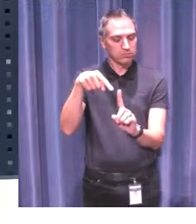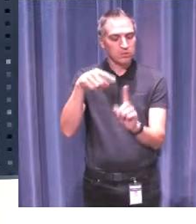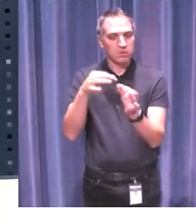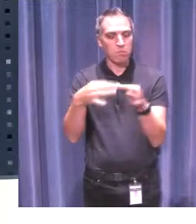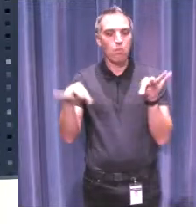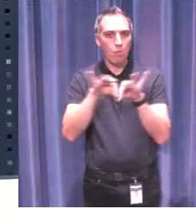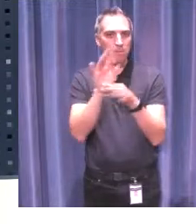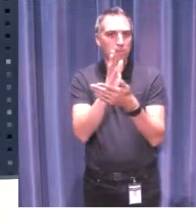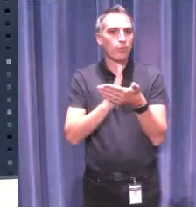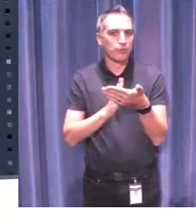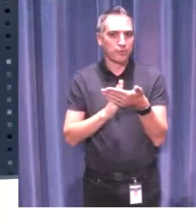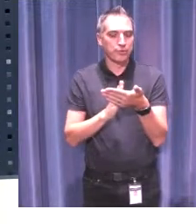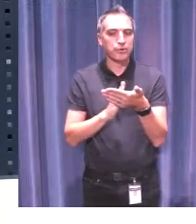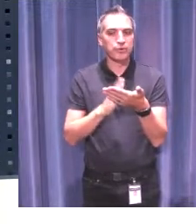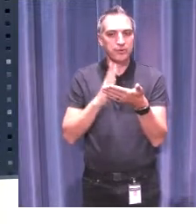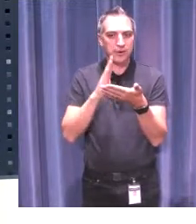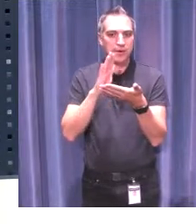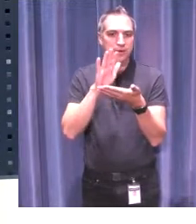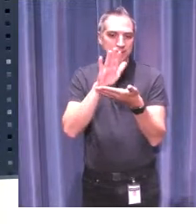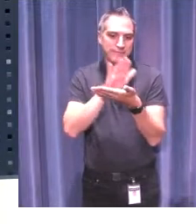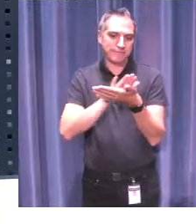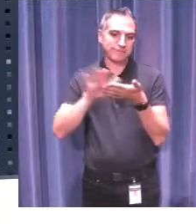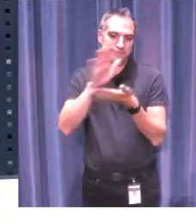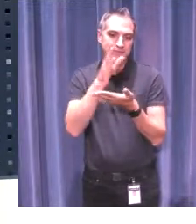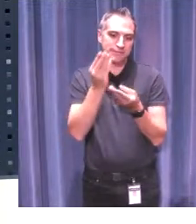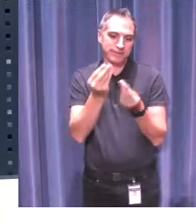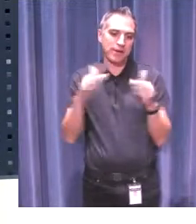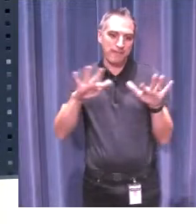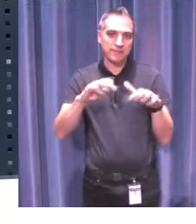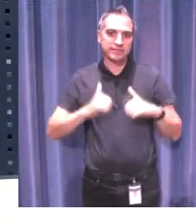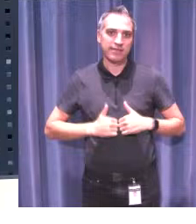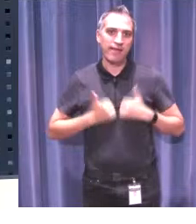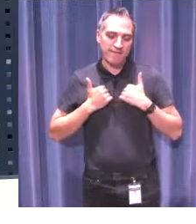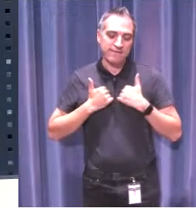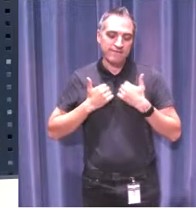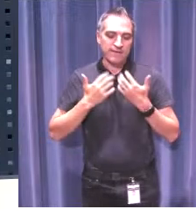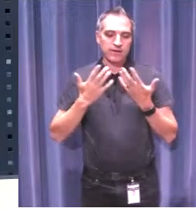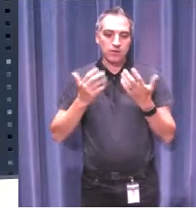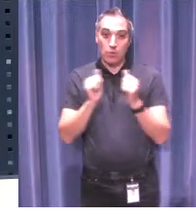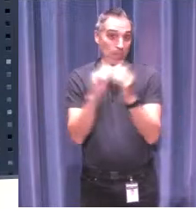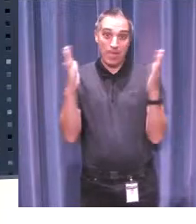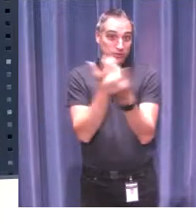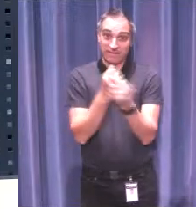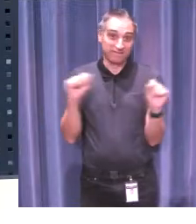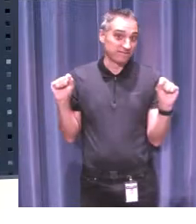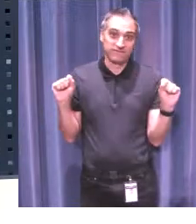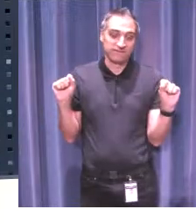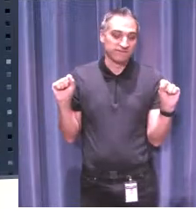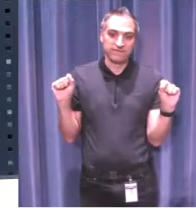aspect of campus life that, in my mind, without safety,